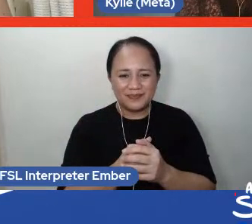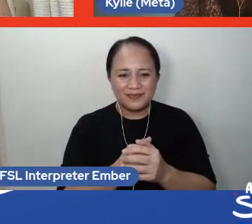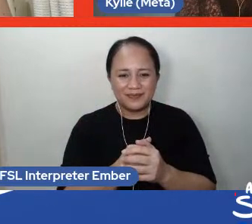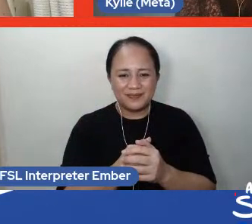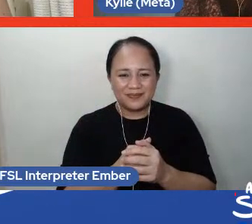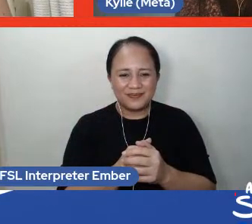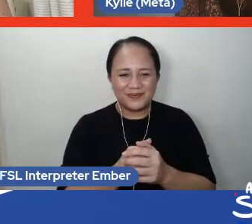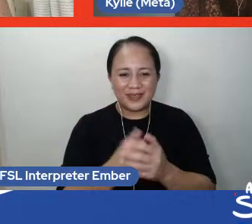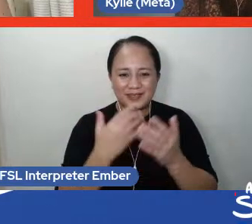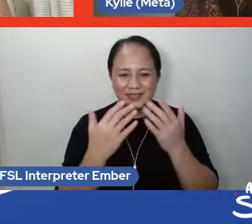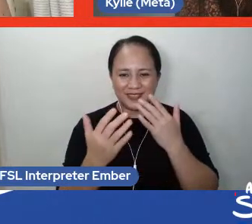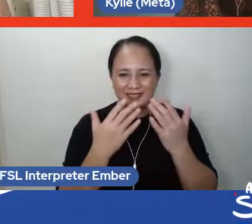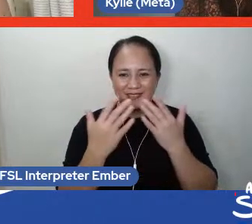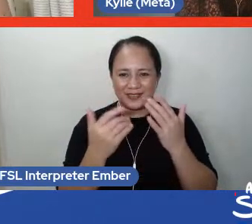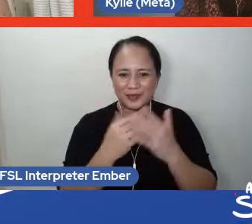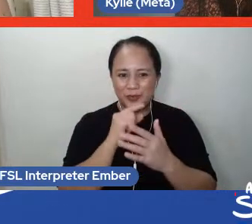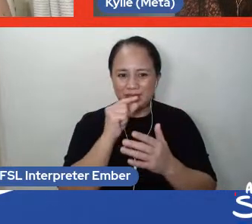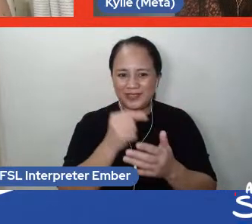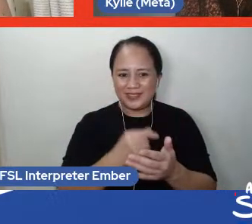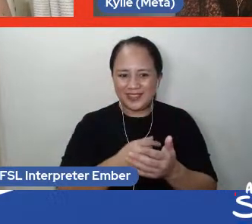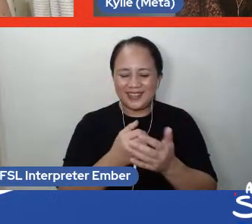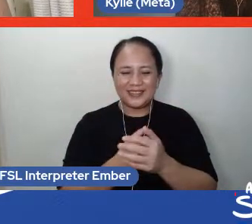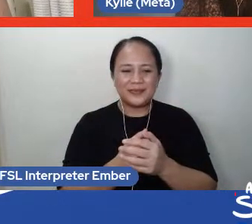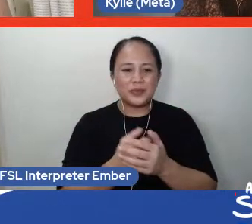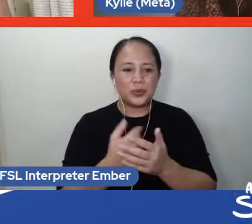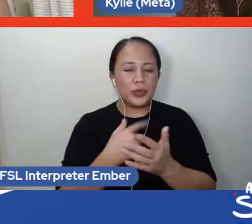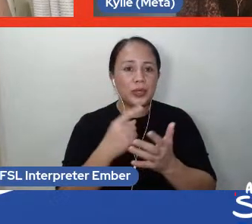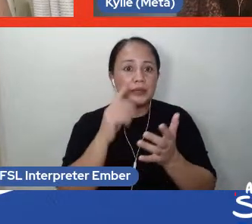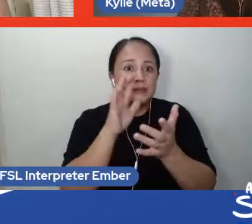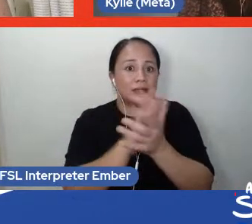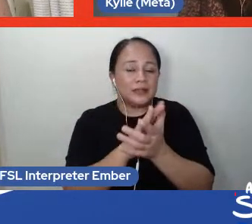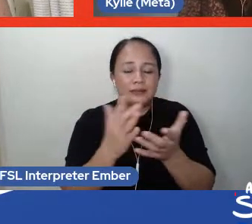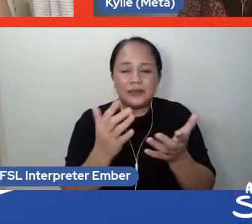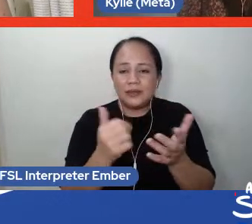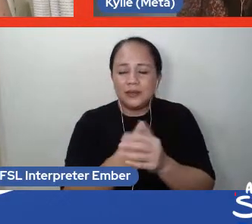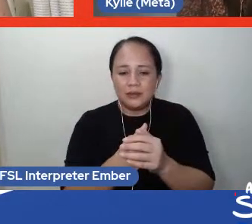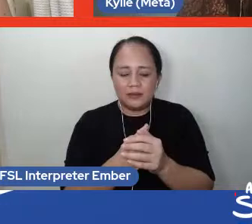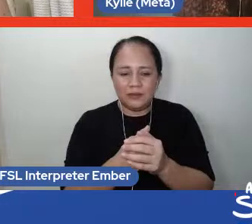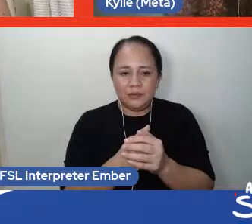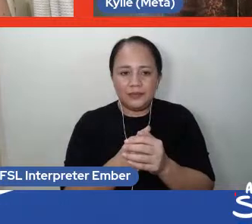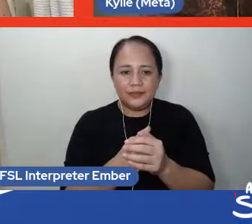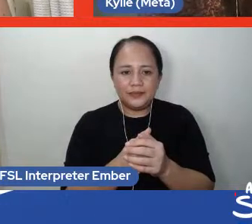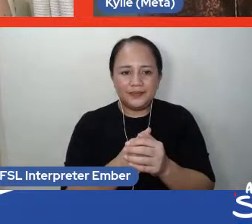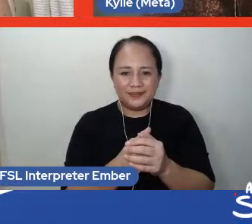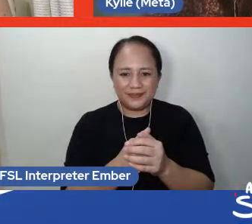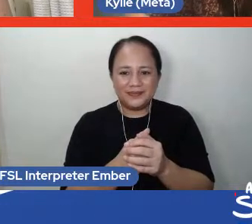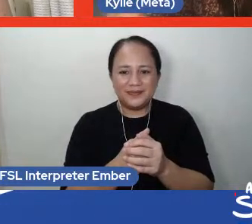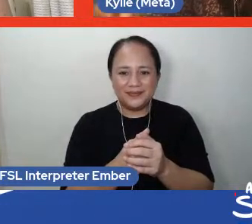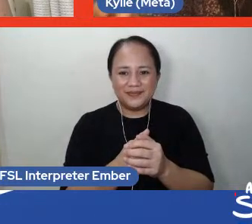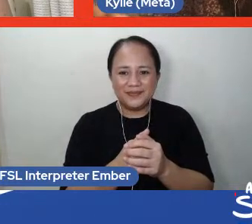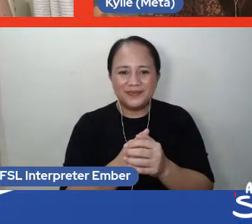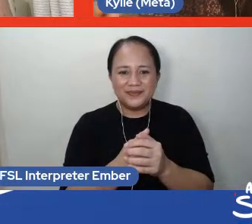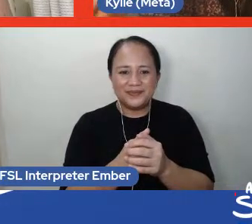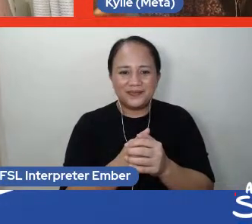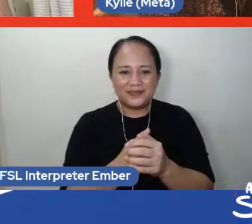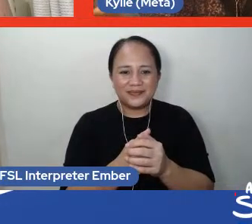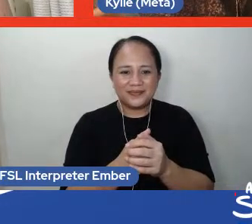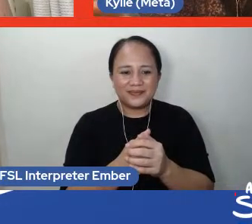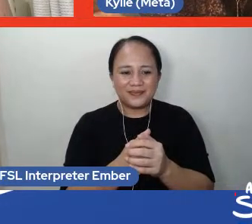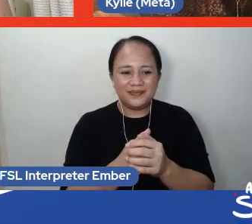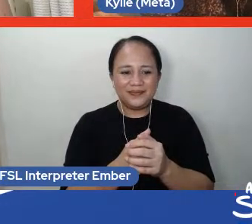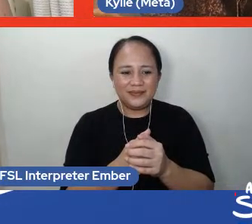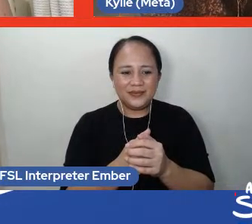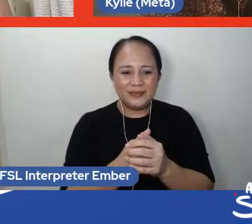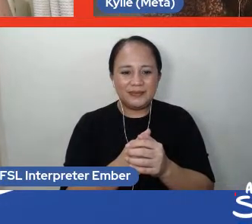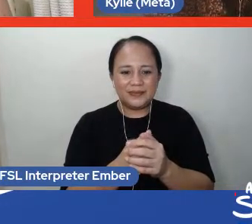Thank you so much to our guests. We believe that the um, the Facebook